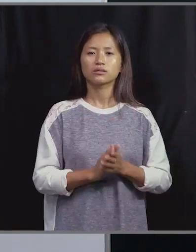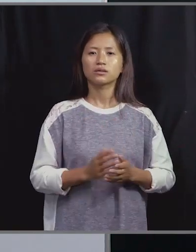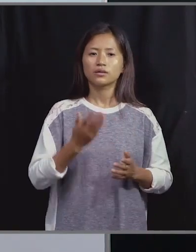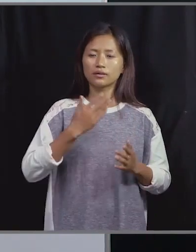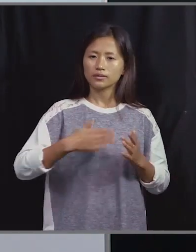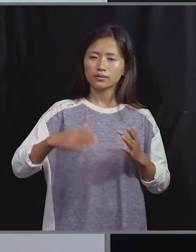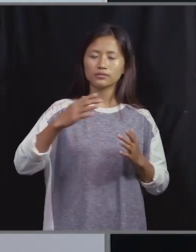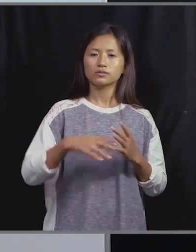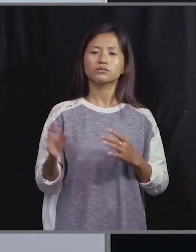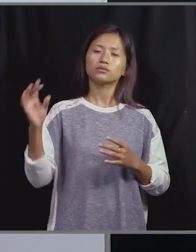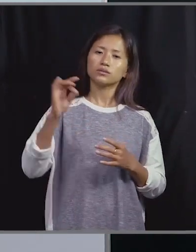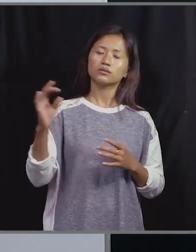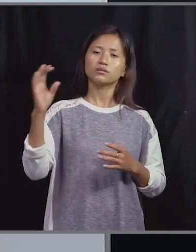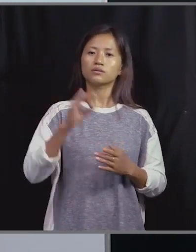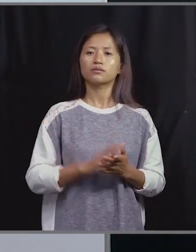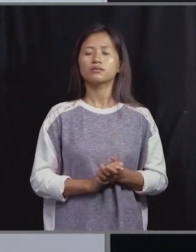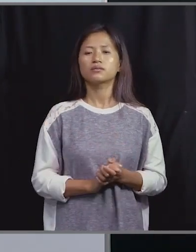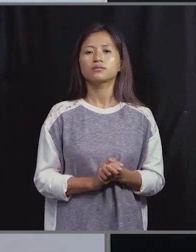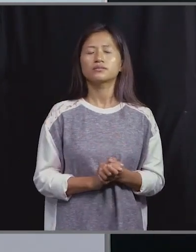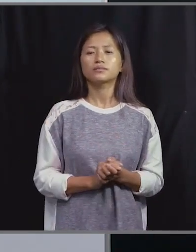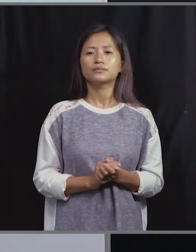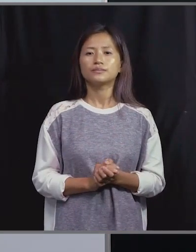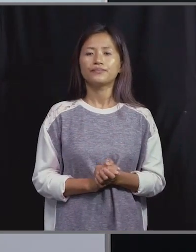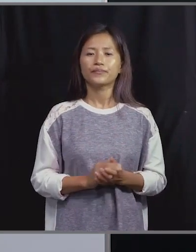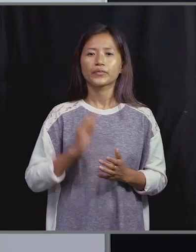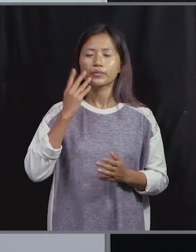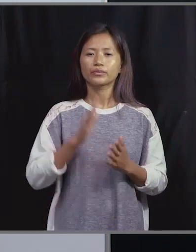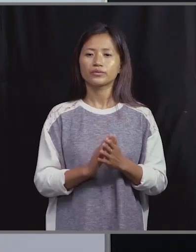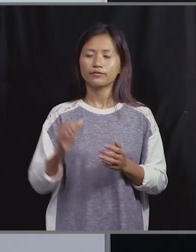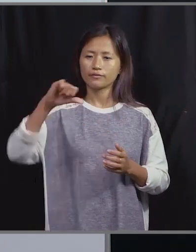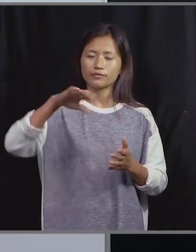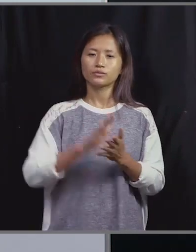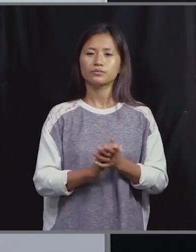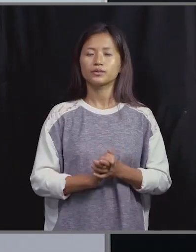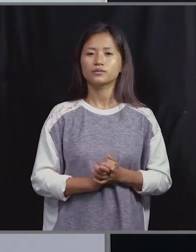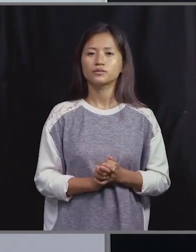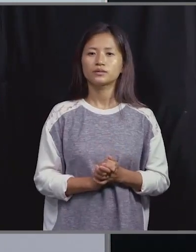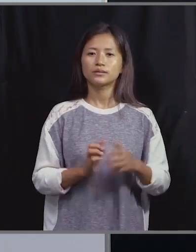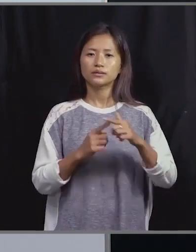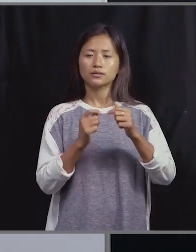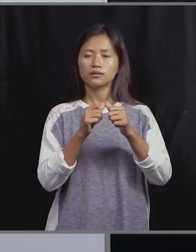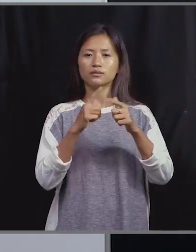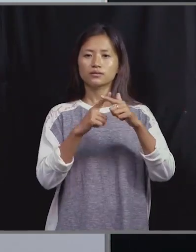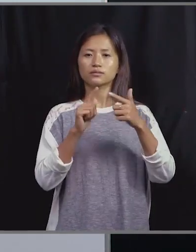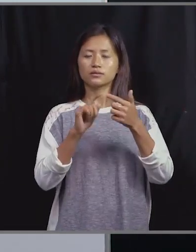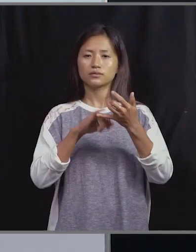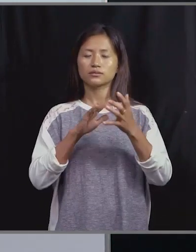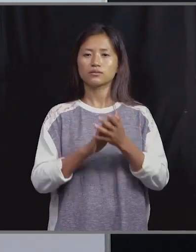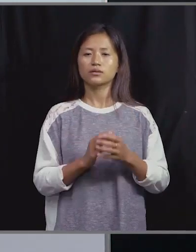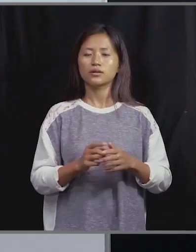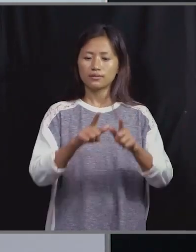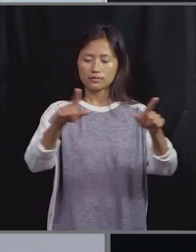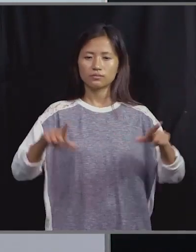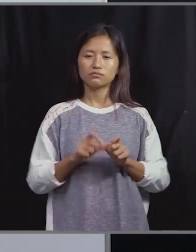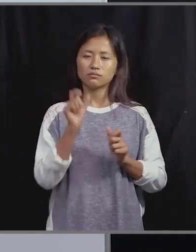going again in the clock, that when they failed to pay taxes to the zamindars, to the moneylenders, to